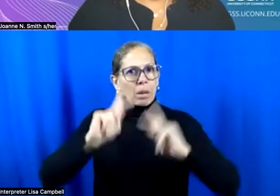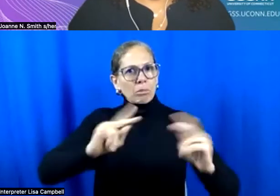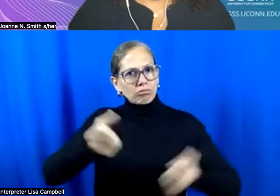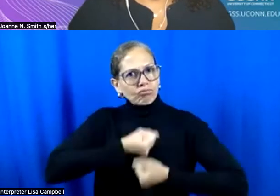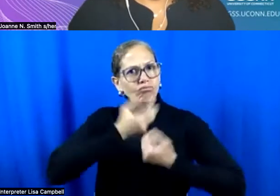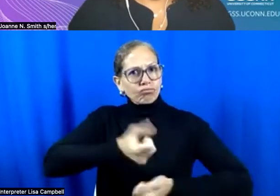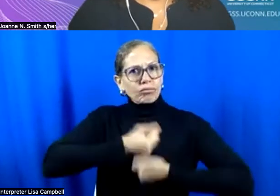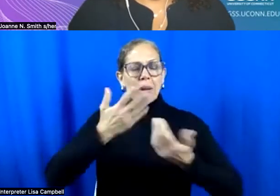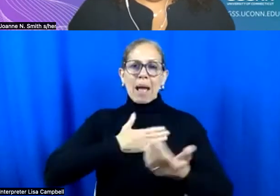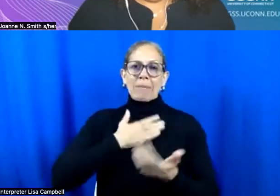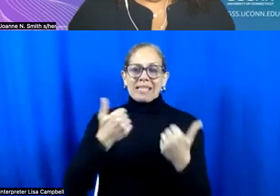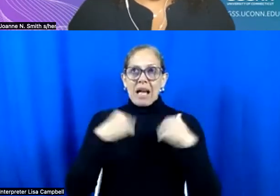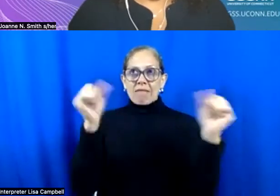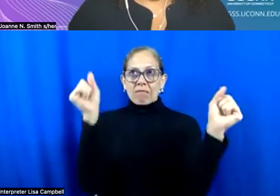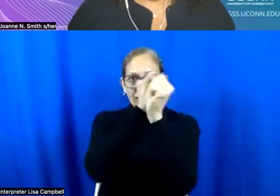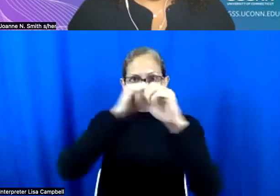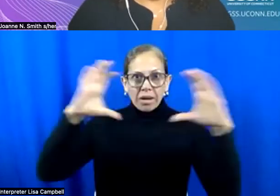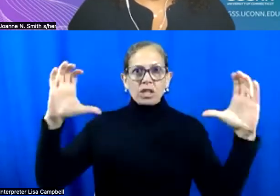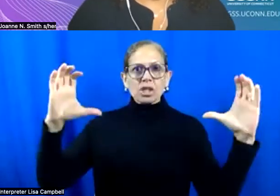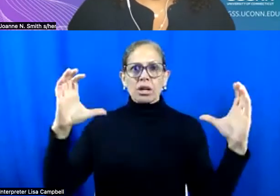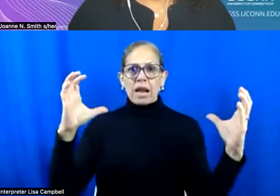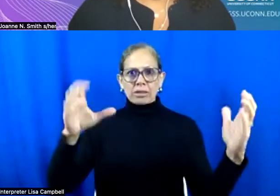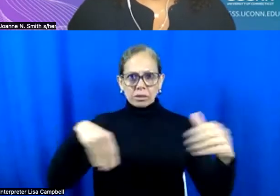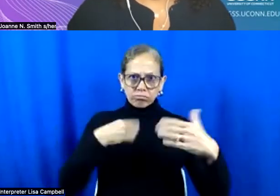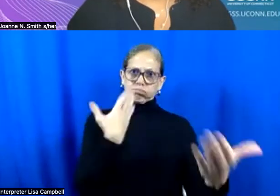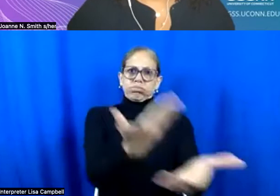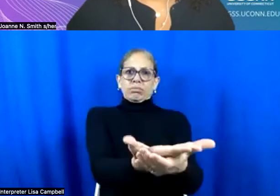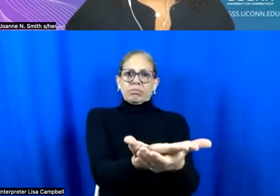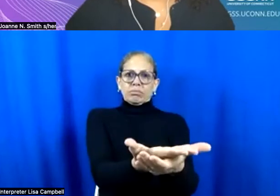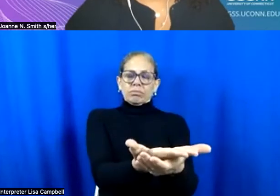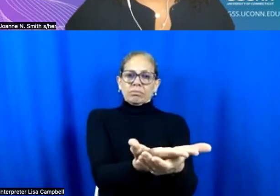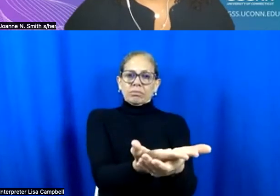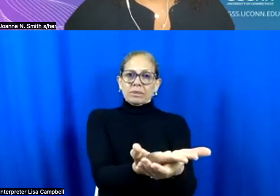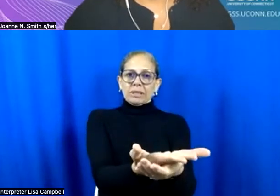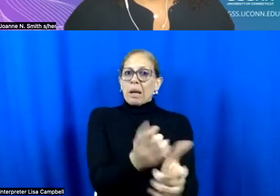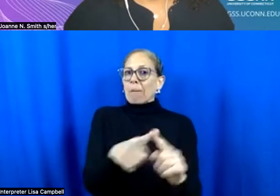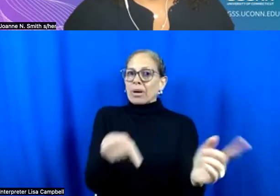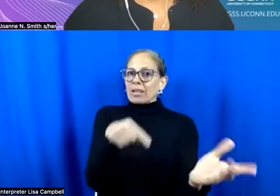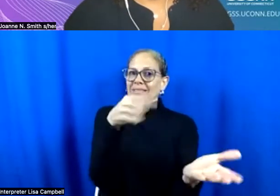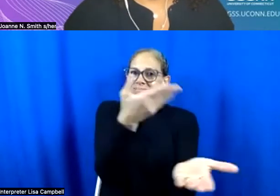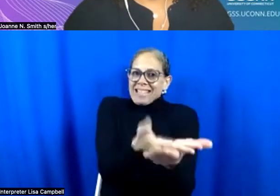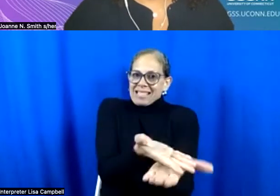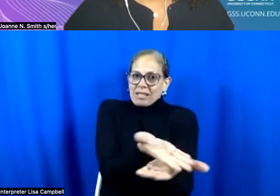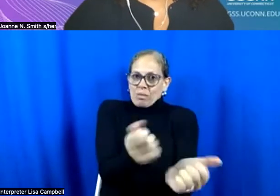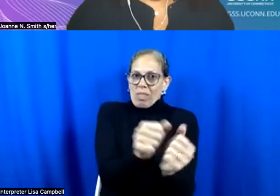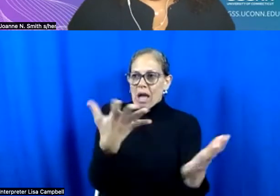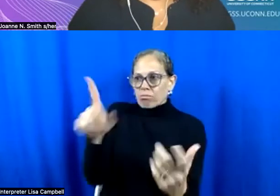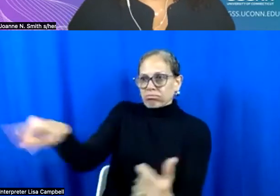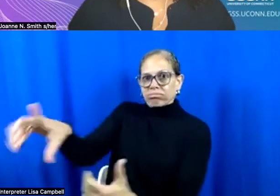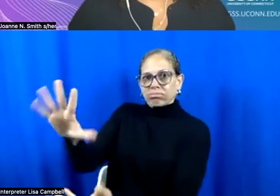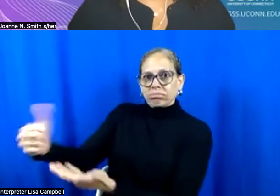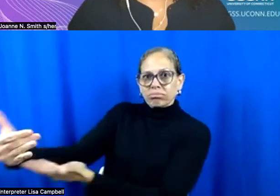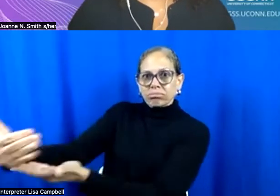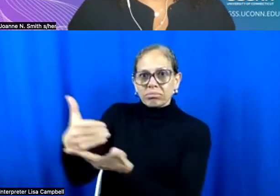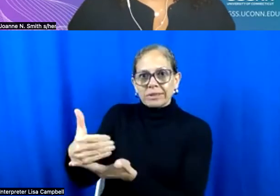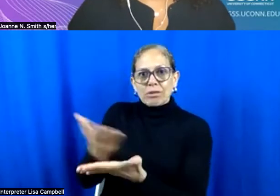have the vision and to birth it, but I could not without the collective. So to be able to provide